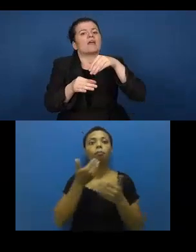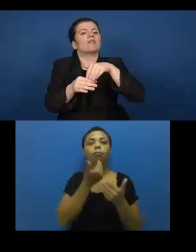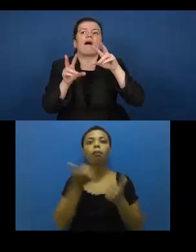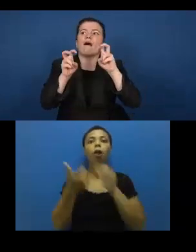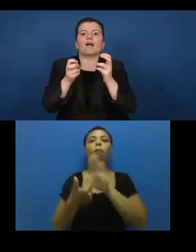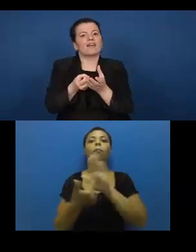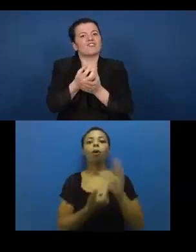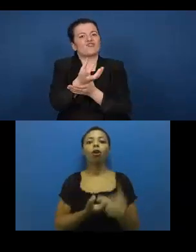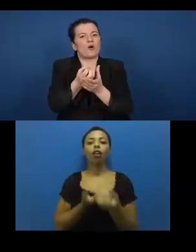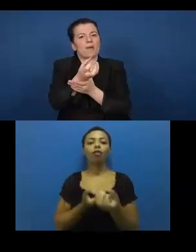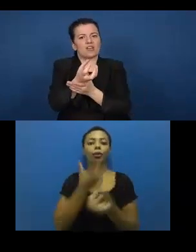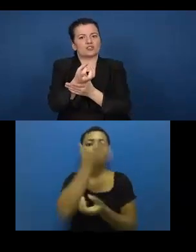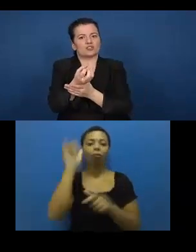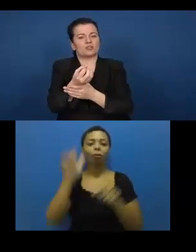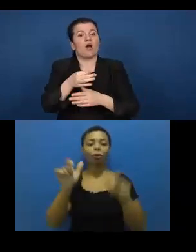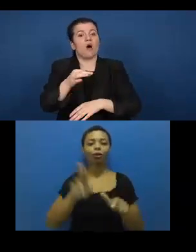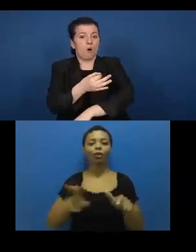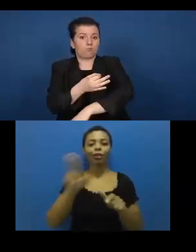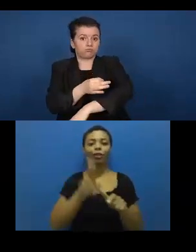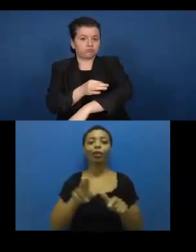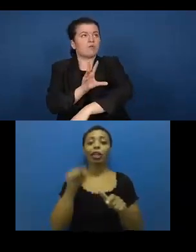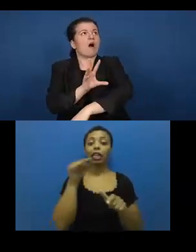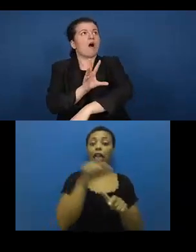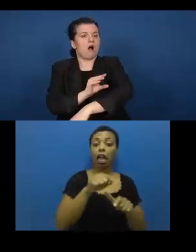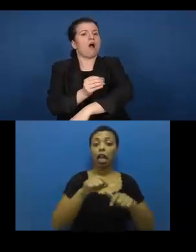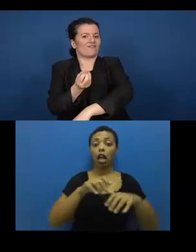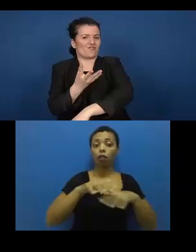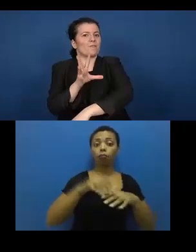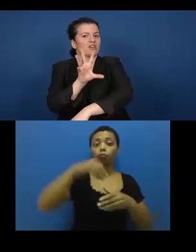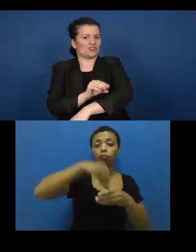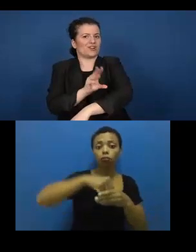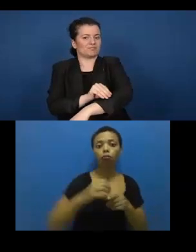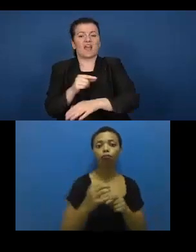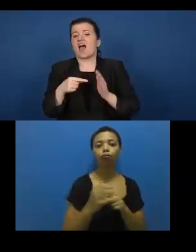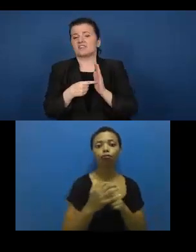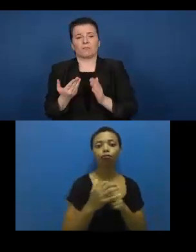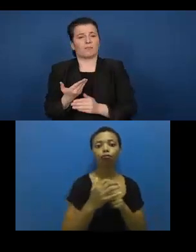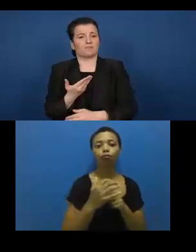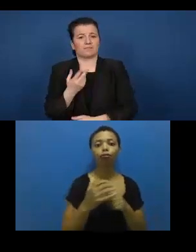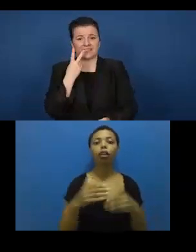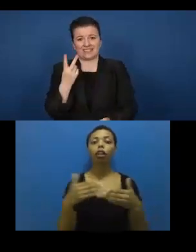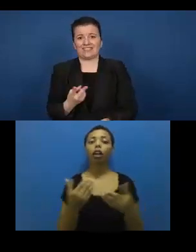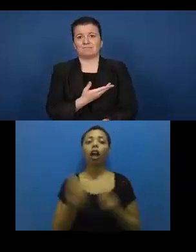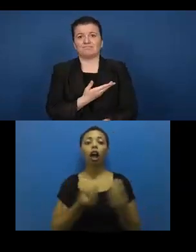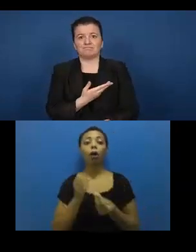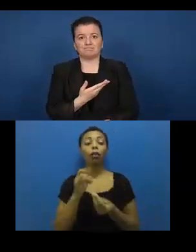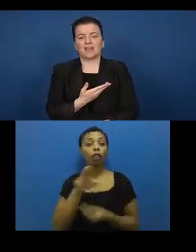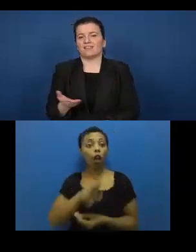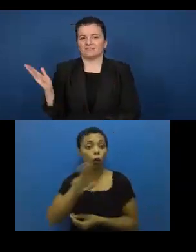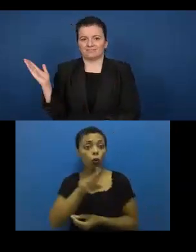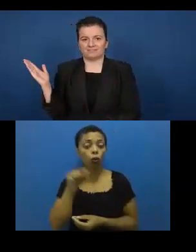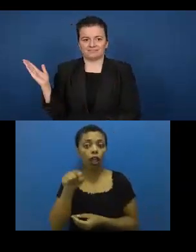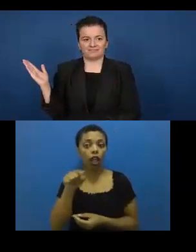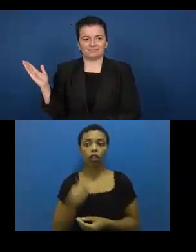be displayed with vibration motors. I'm showing here one on the screen. This is one that we used in our studies